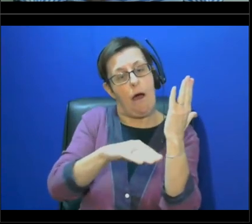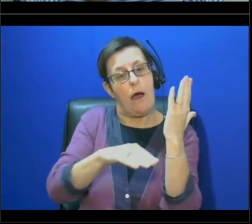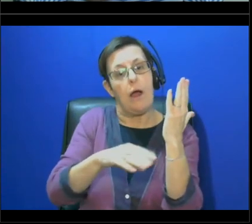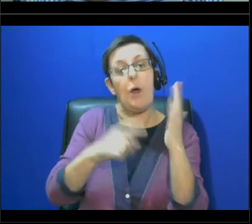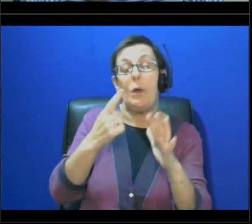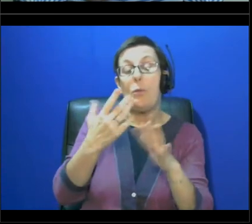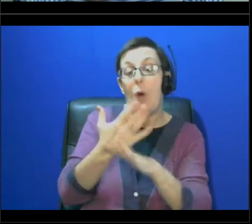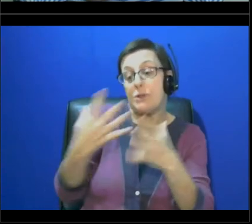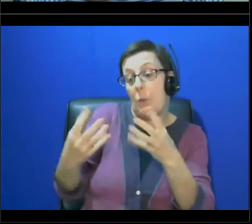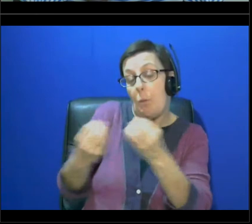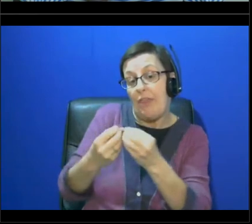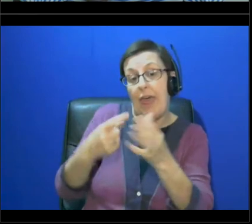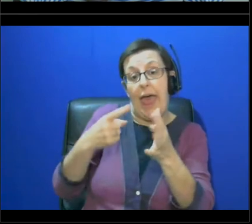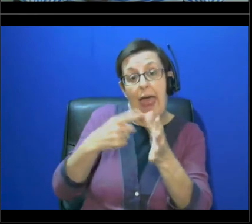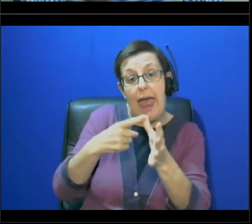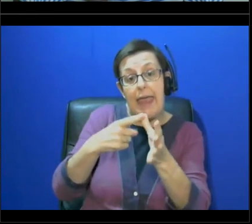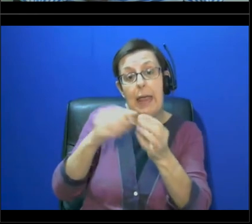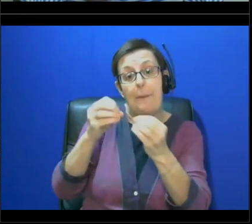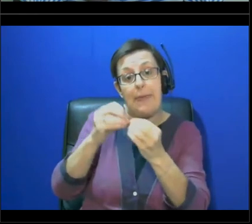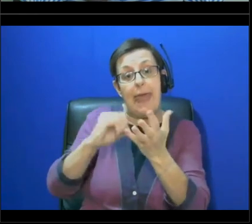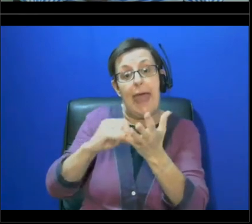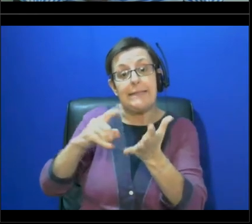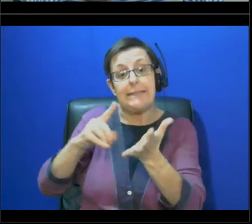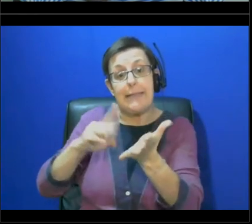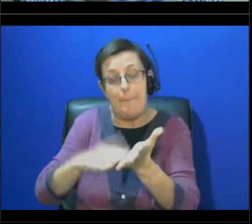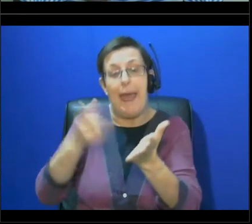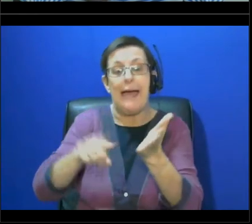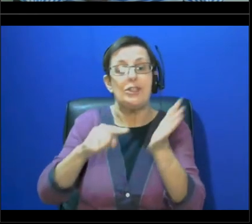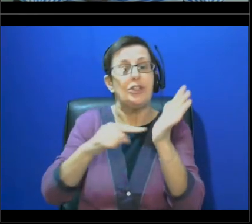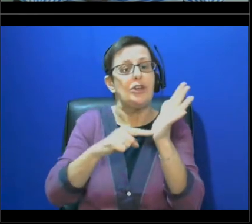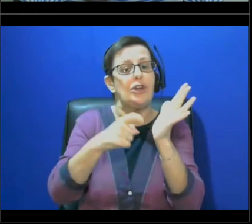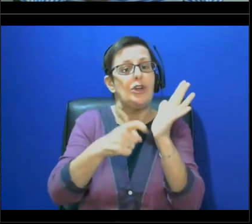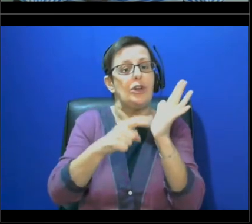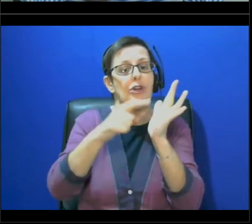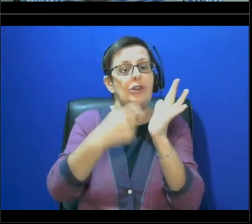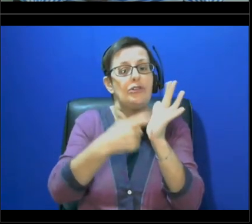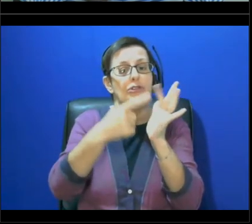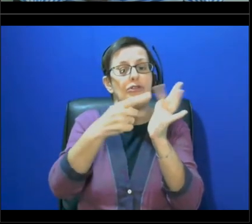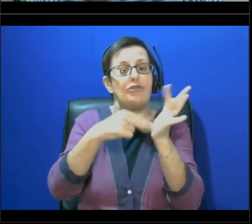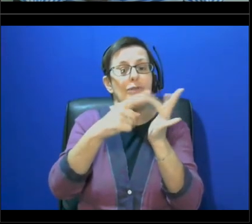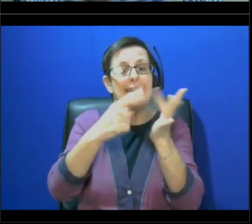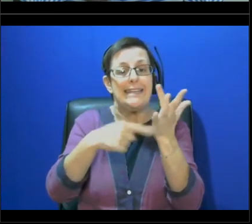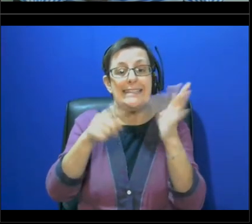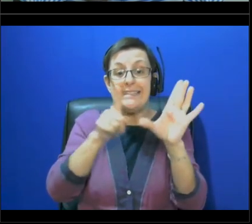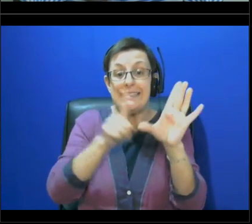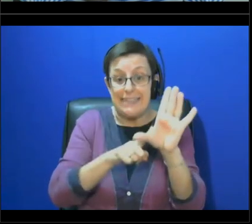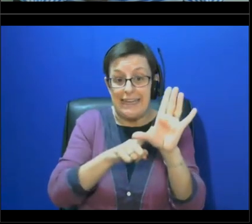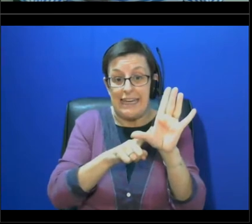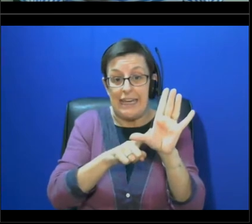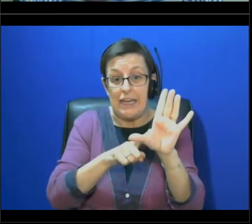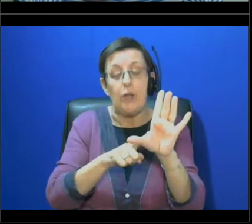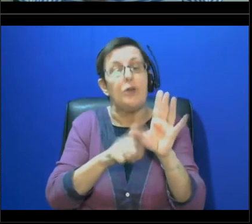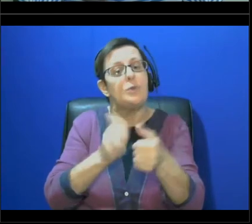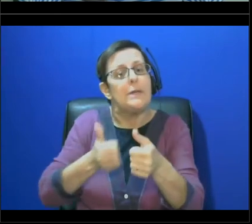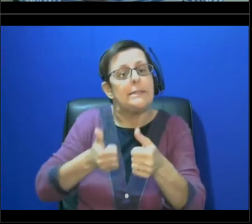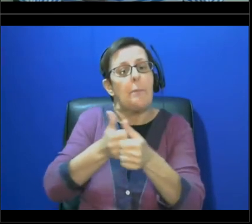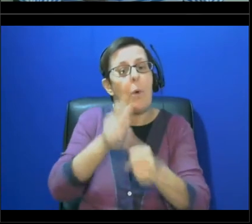Trinity over students going through with perhaps support to get into the exam rooms, that sort of